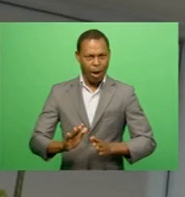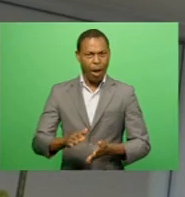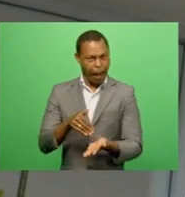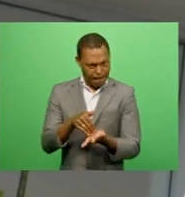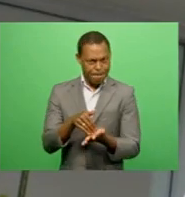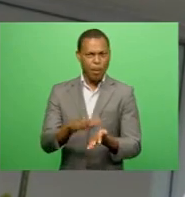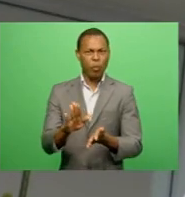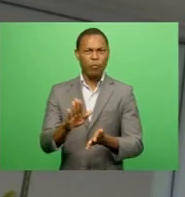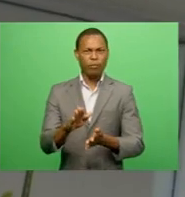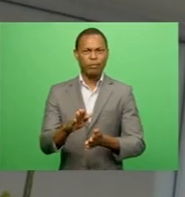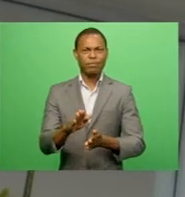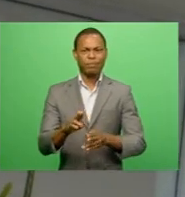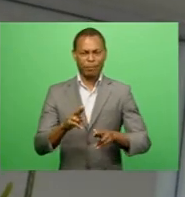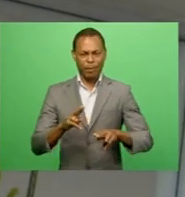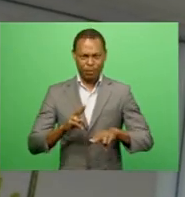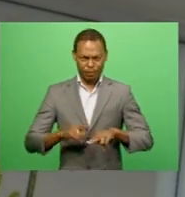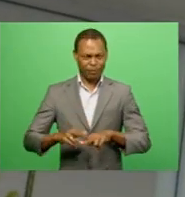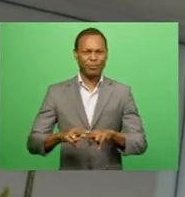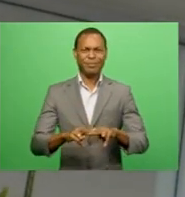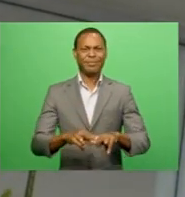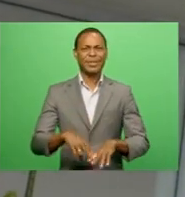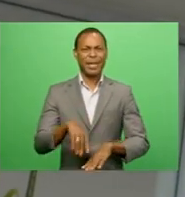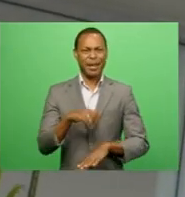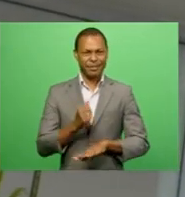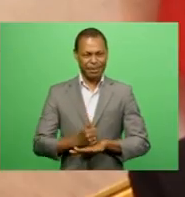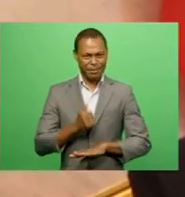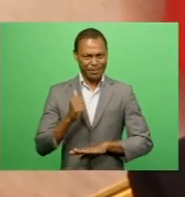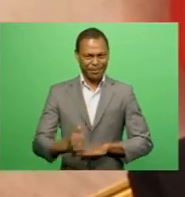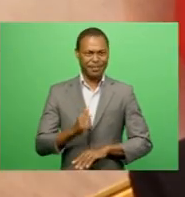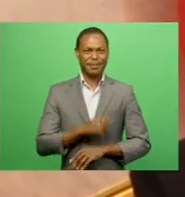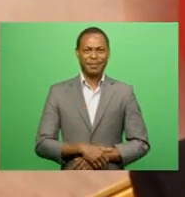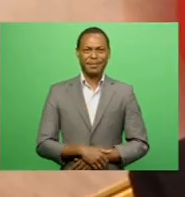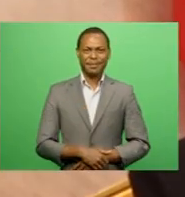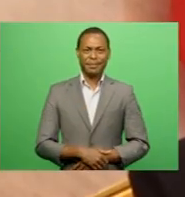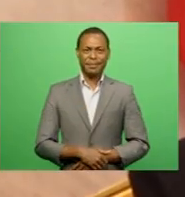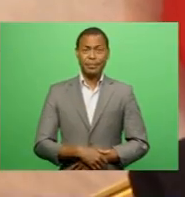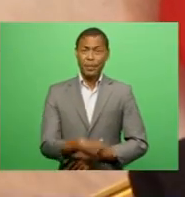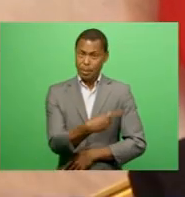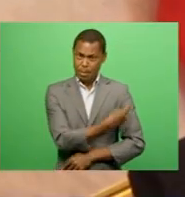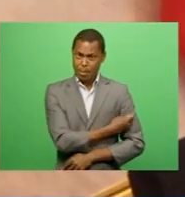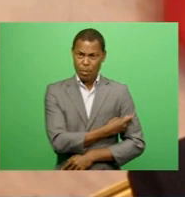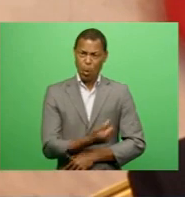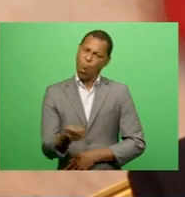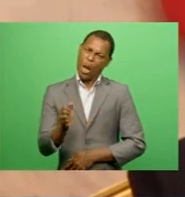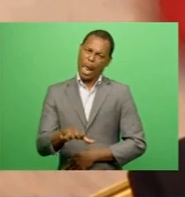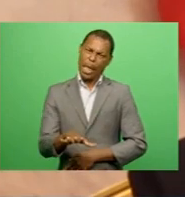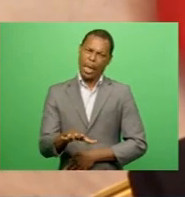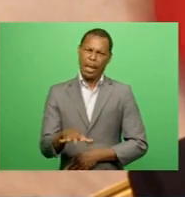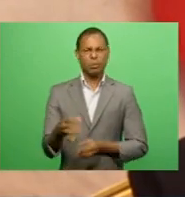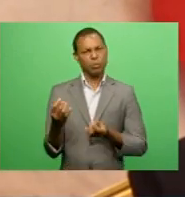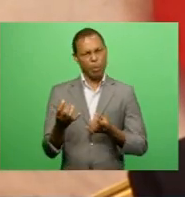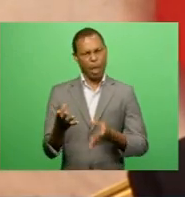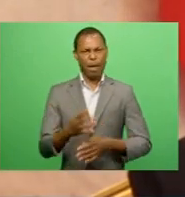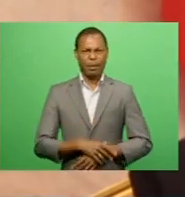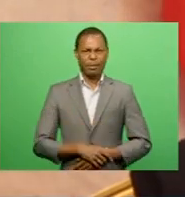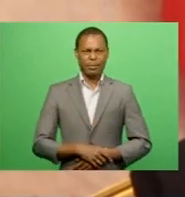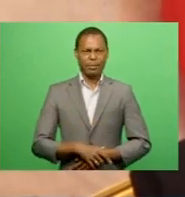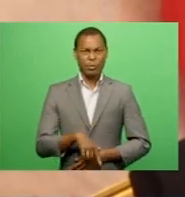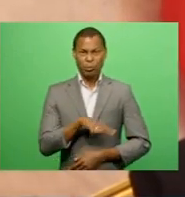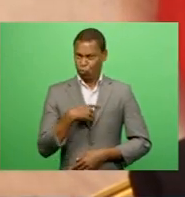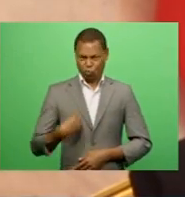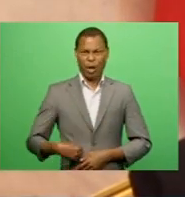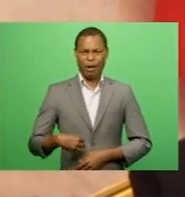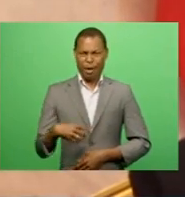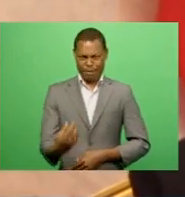Fijian government. Our vaccines are already ready in the Chinese in